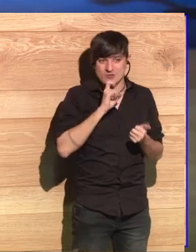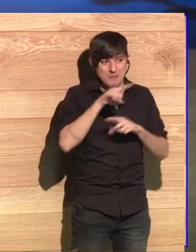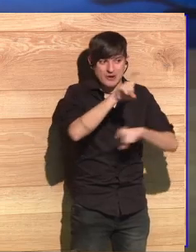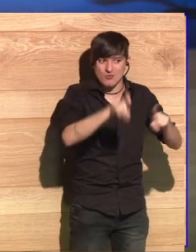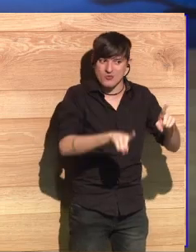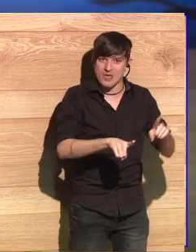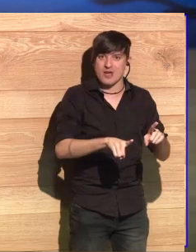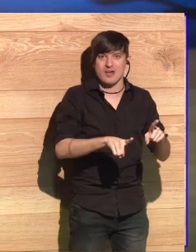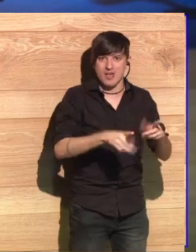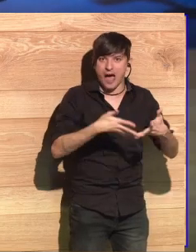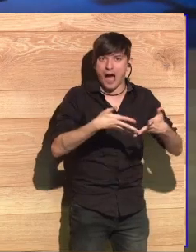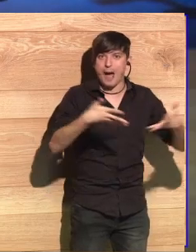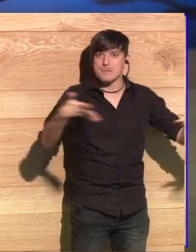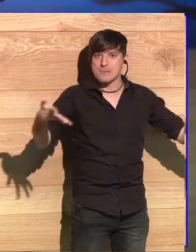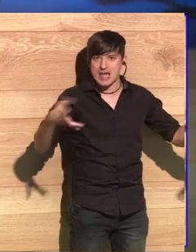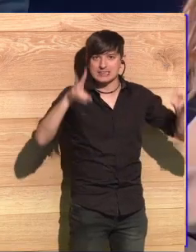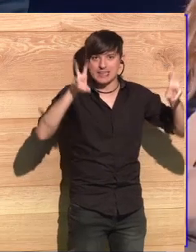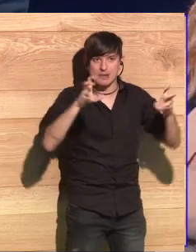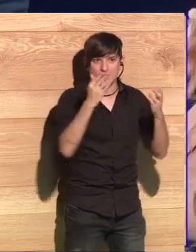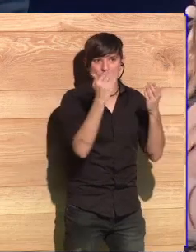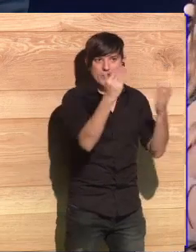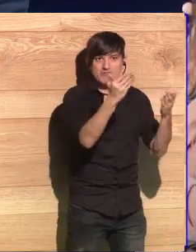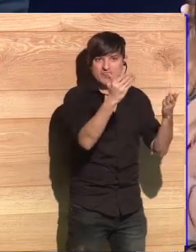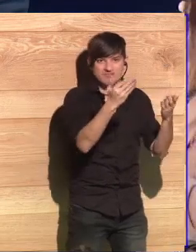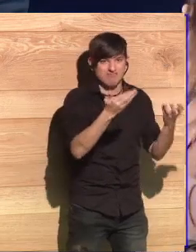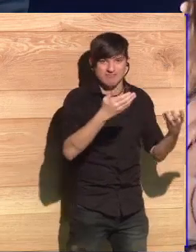I don't even know where to start with such a broad question.